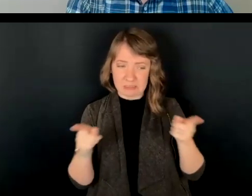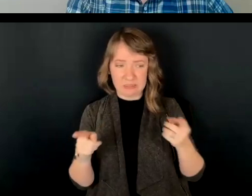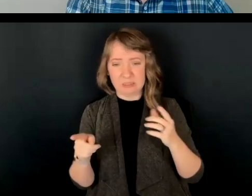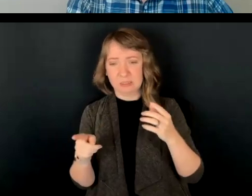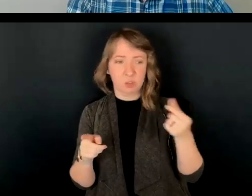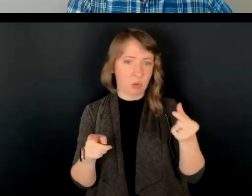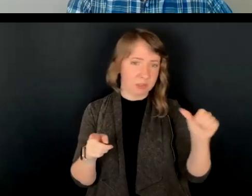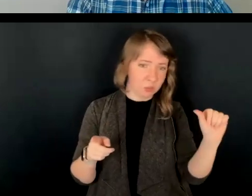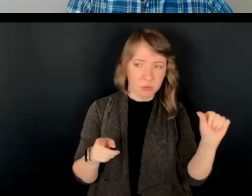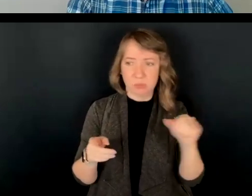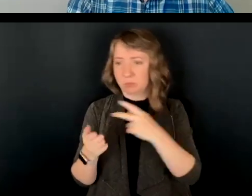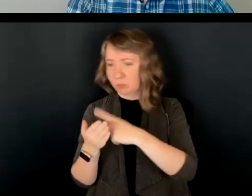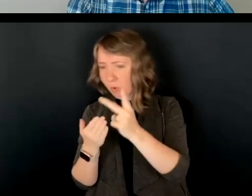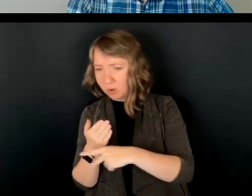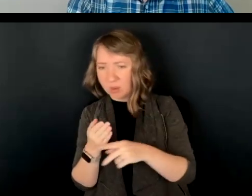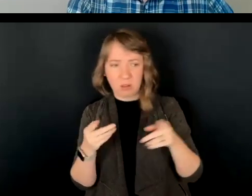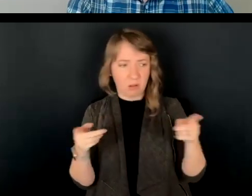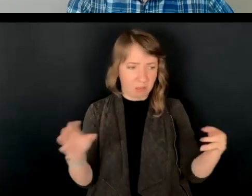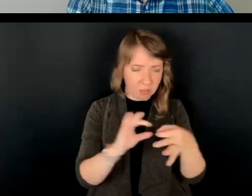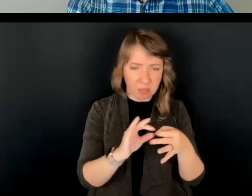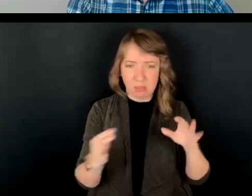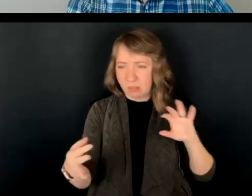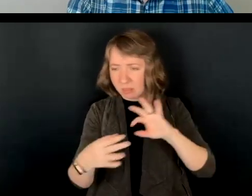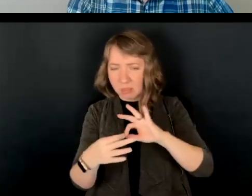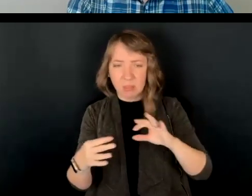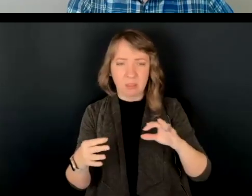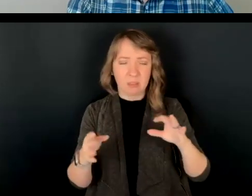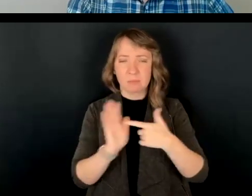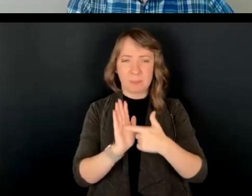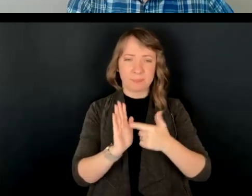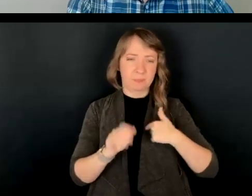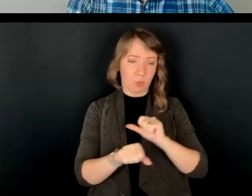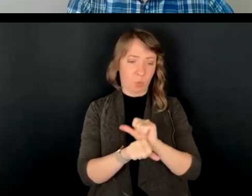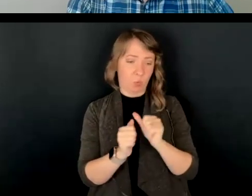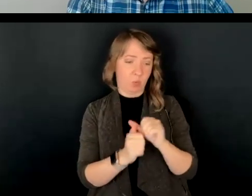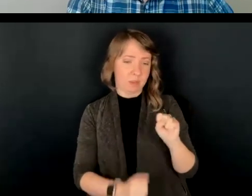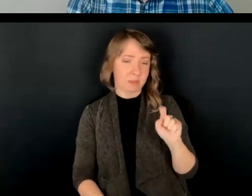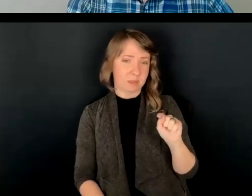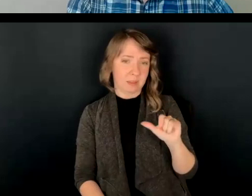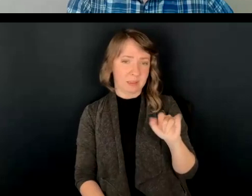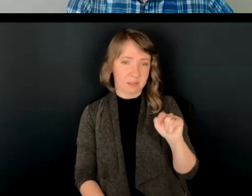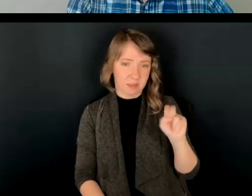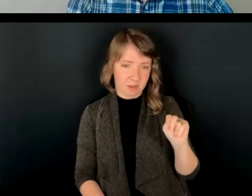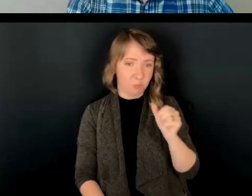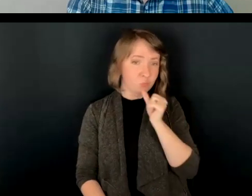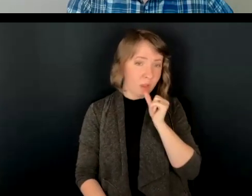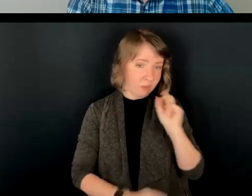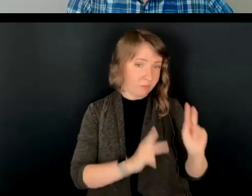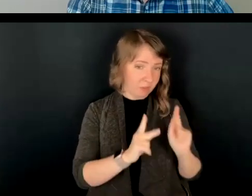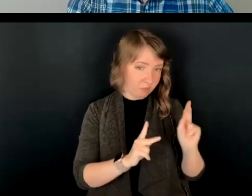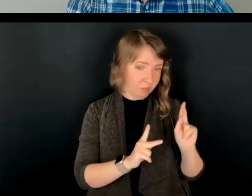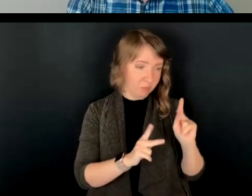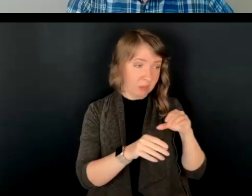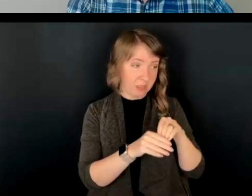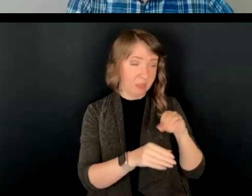agreements, the different, so like I work with state and private folks and the timber